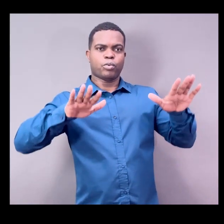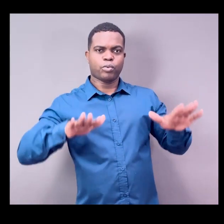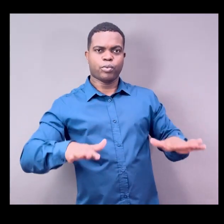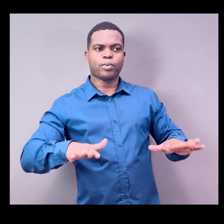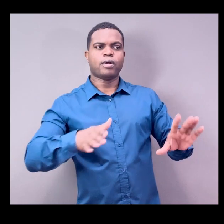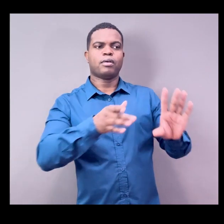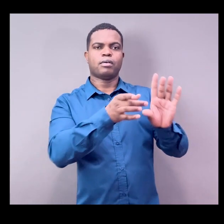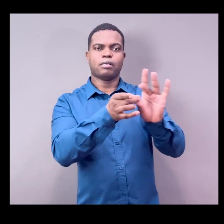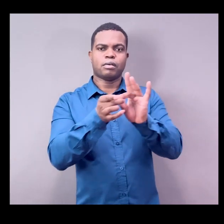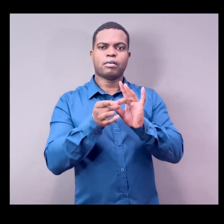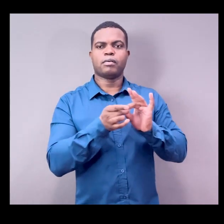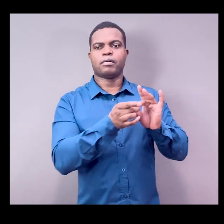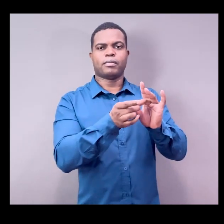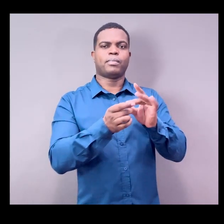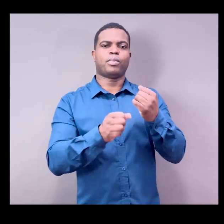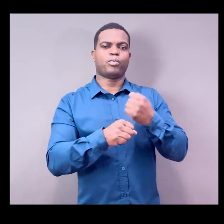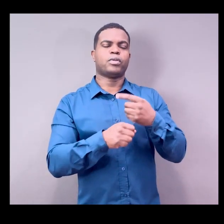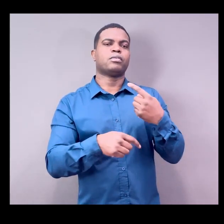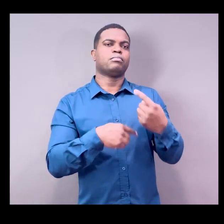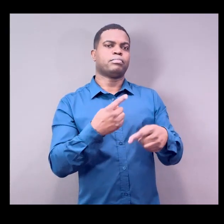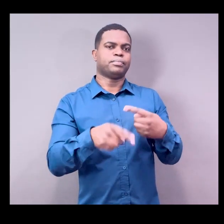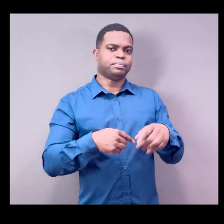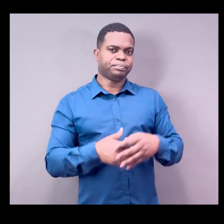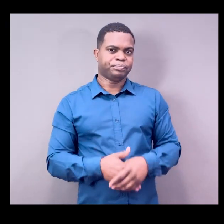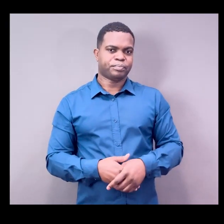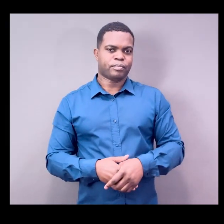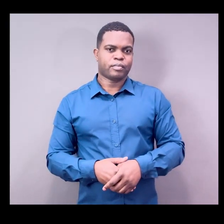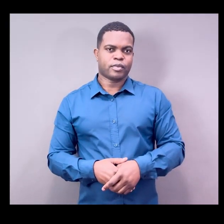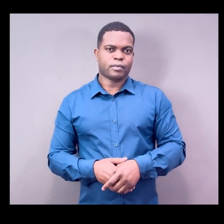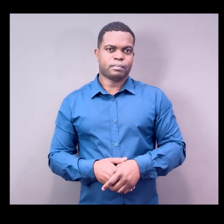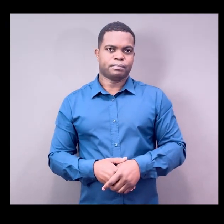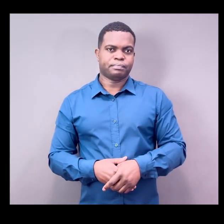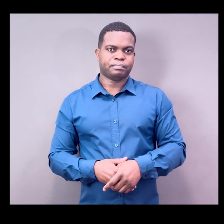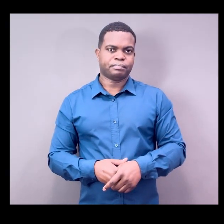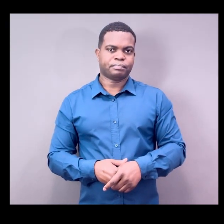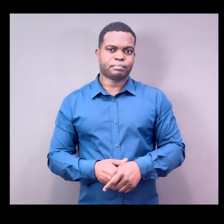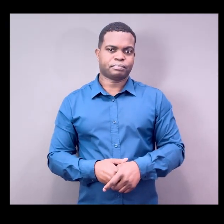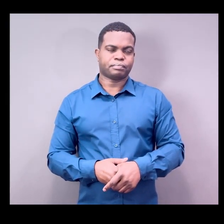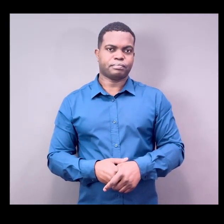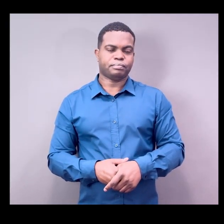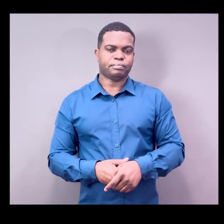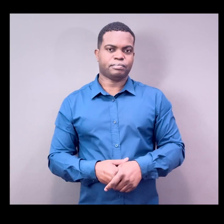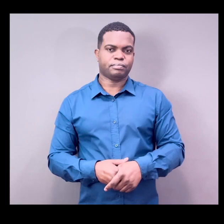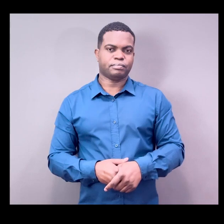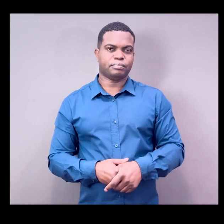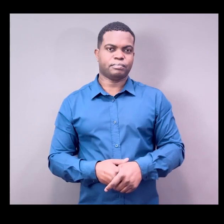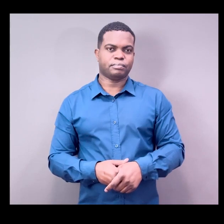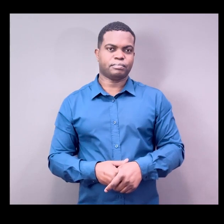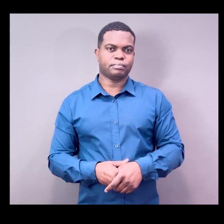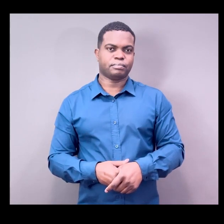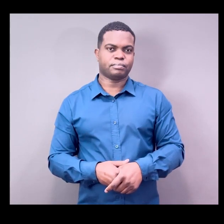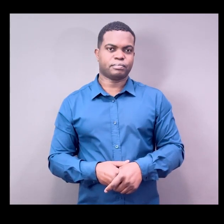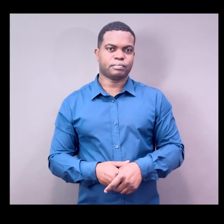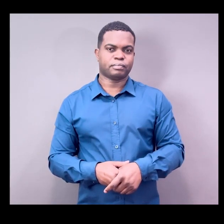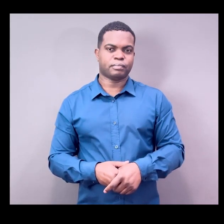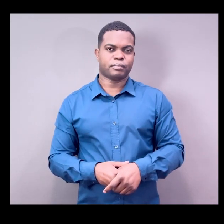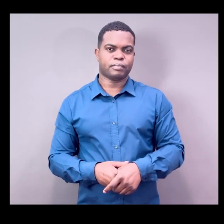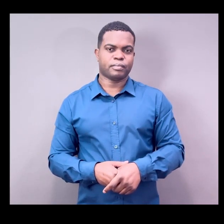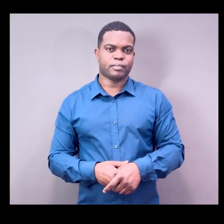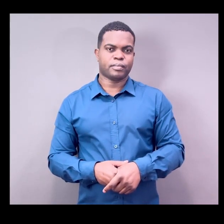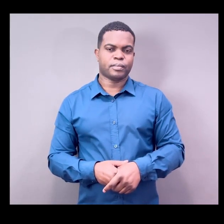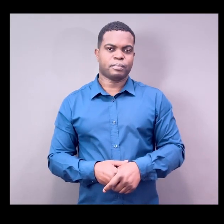it. And as you are implementing your community engagement effort